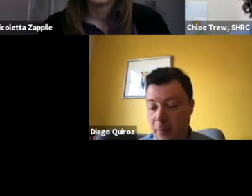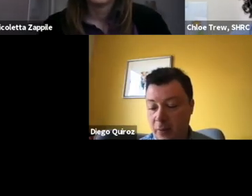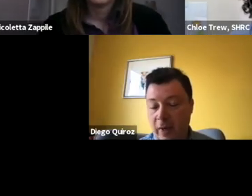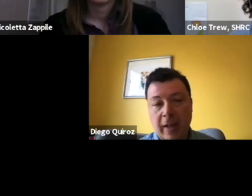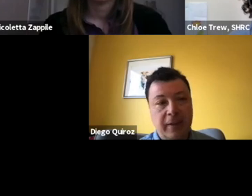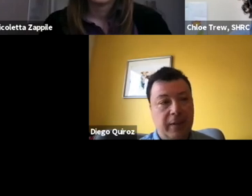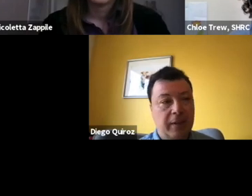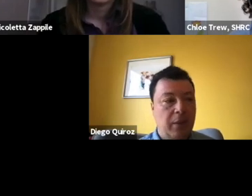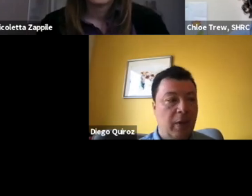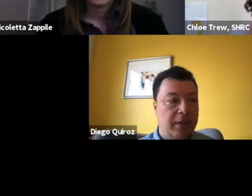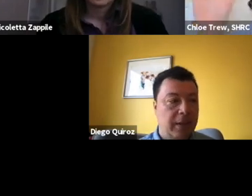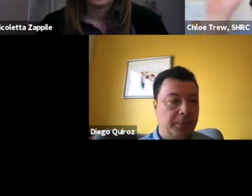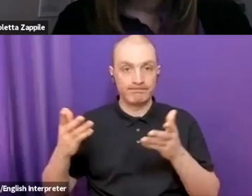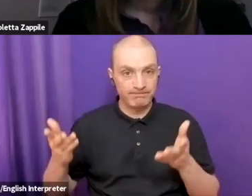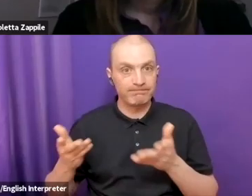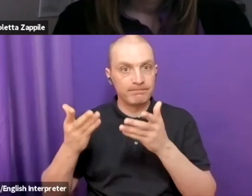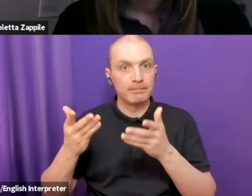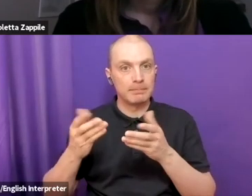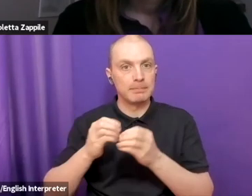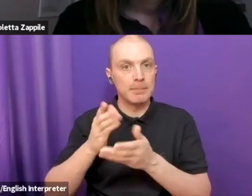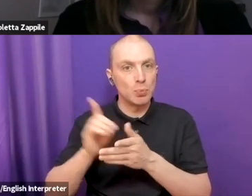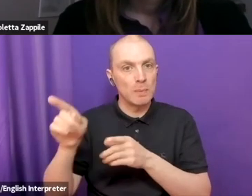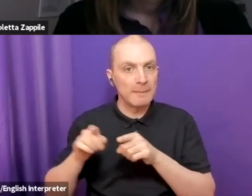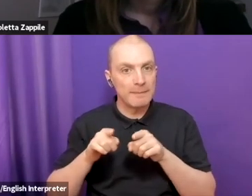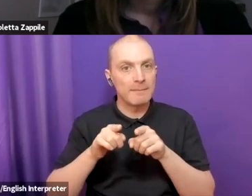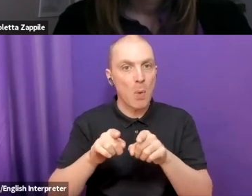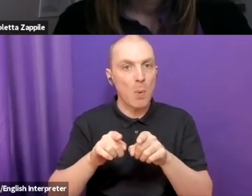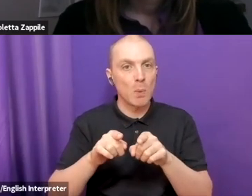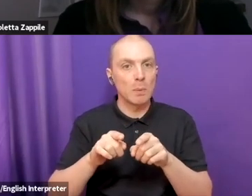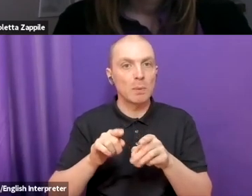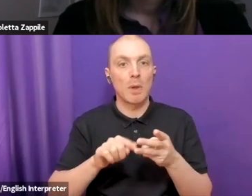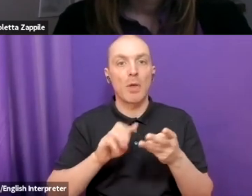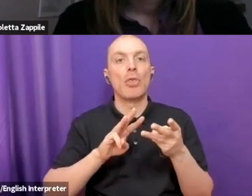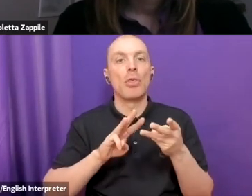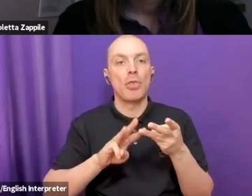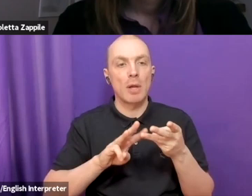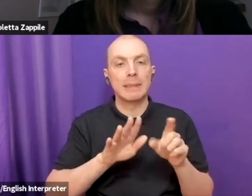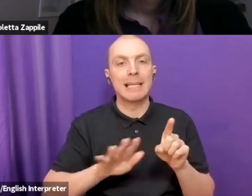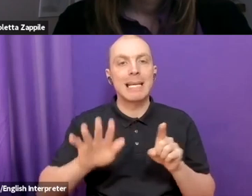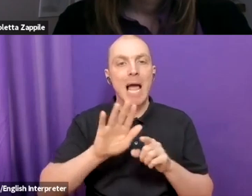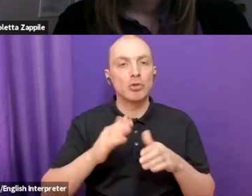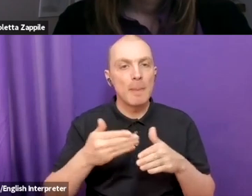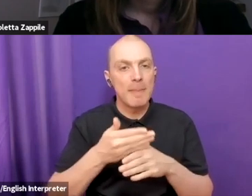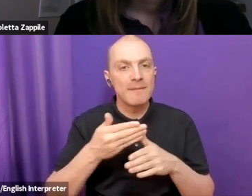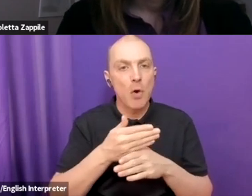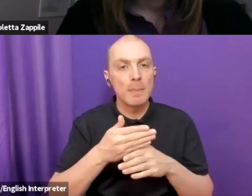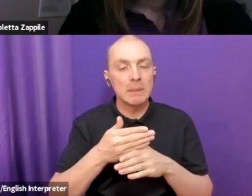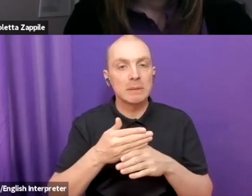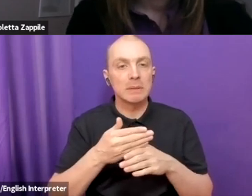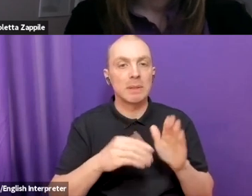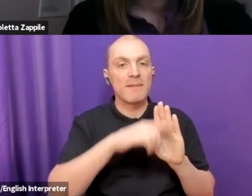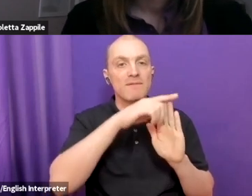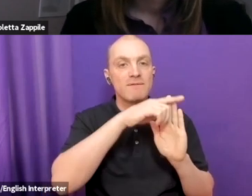that response. The third was the national performance framework. So the government, as probably you